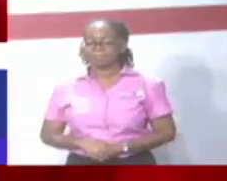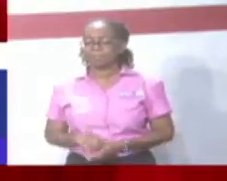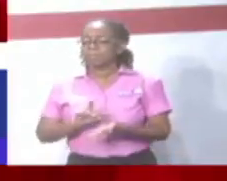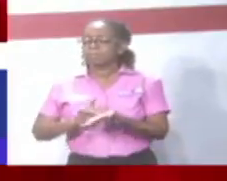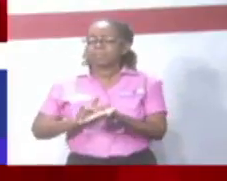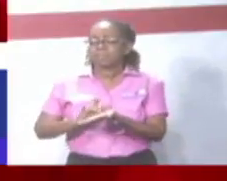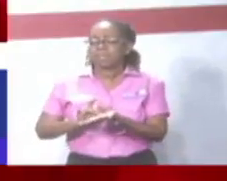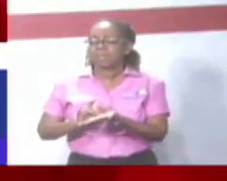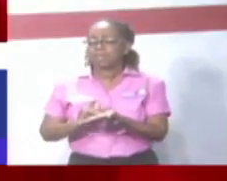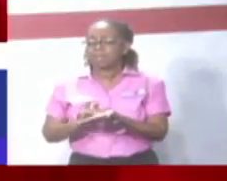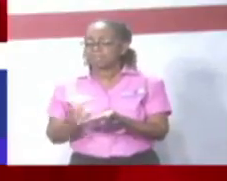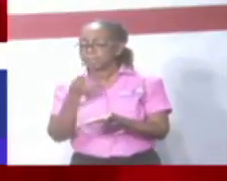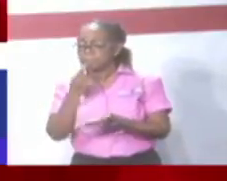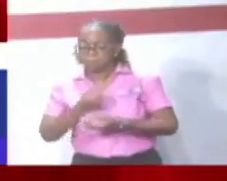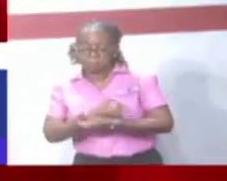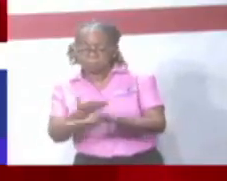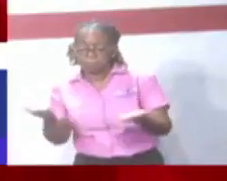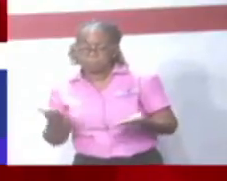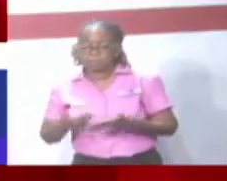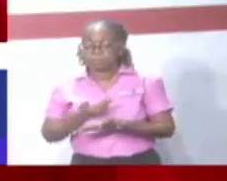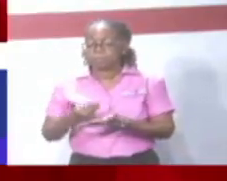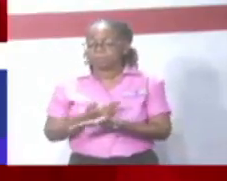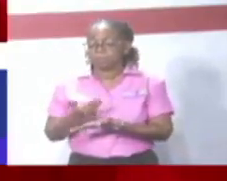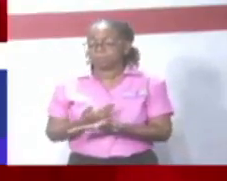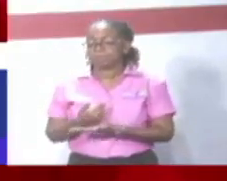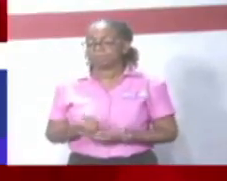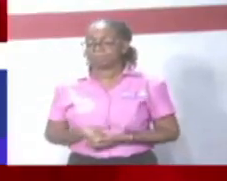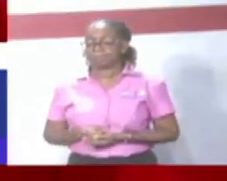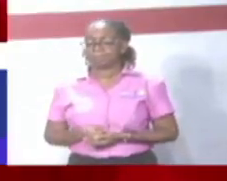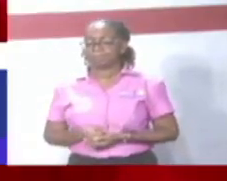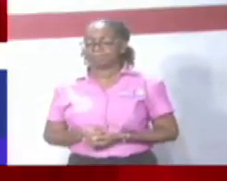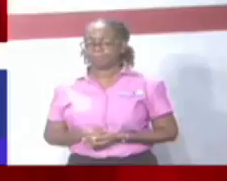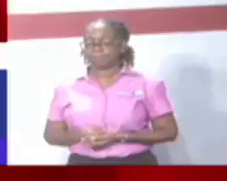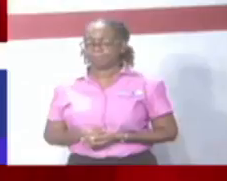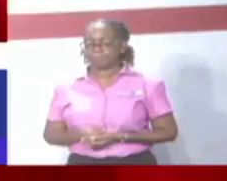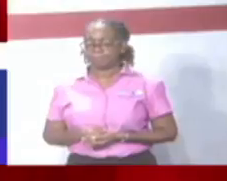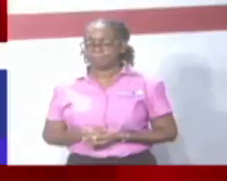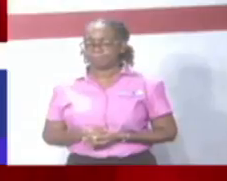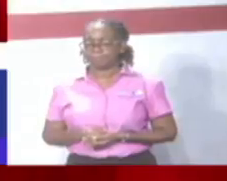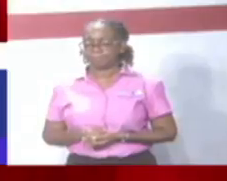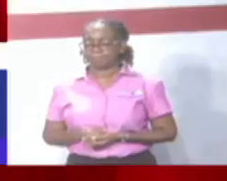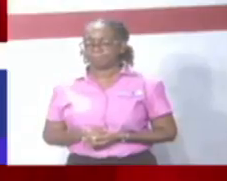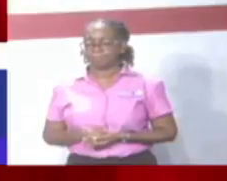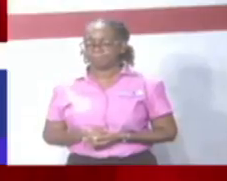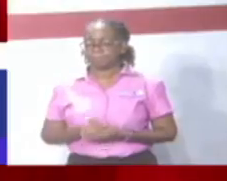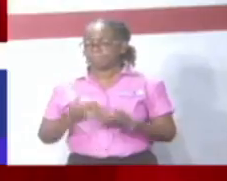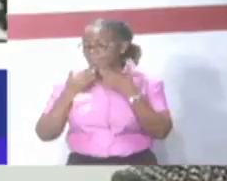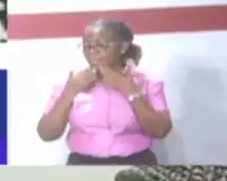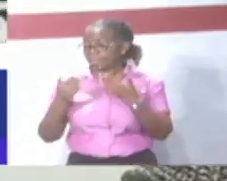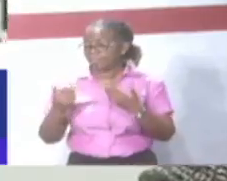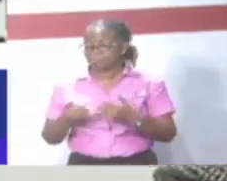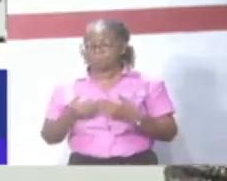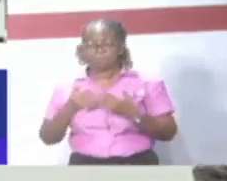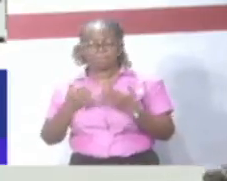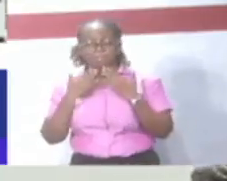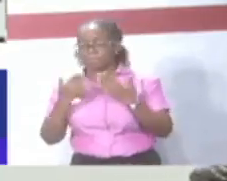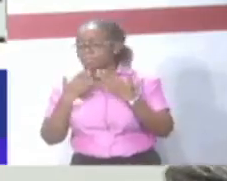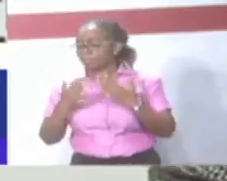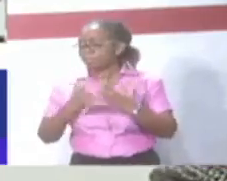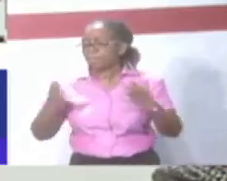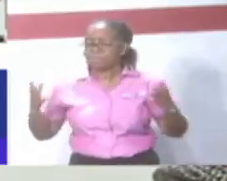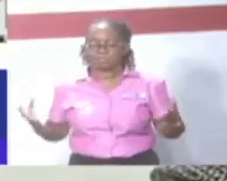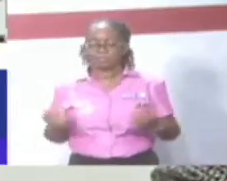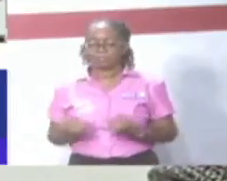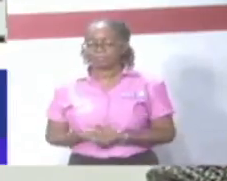presentation on the current status of the parallel health care system. Good morning, Dr. Richards. Good morning. Thank you very much, Al.